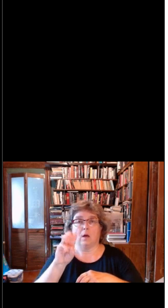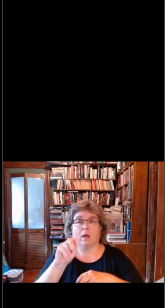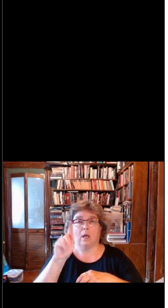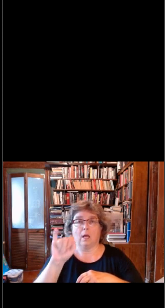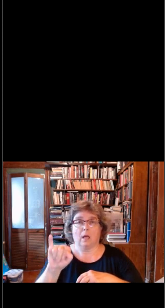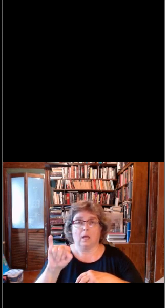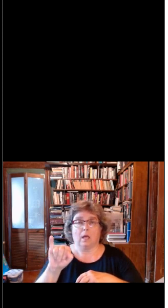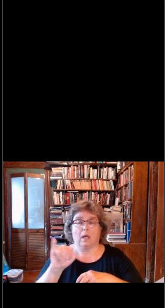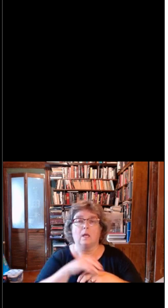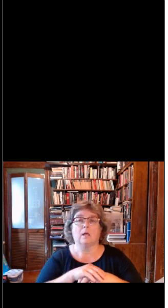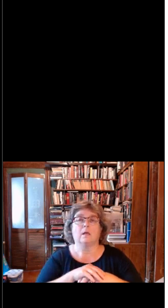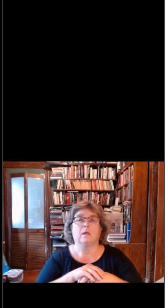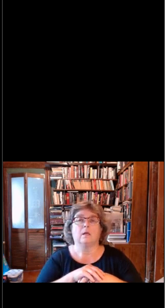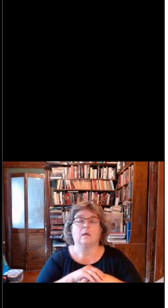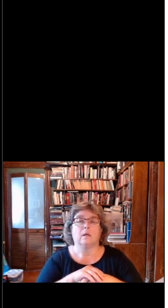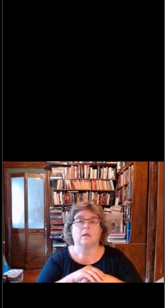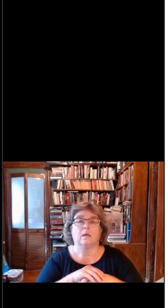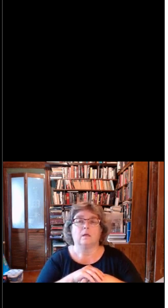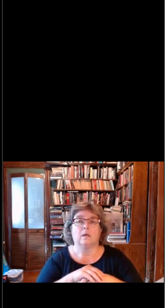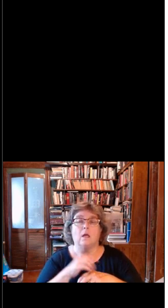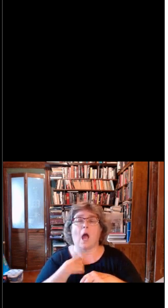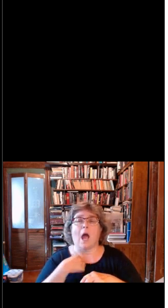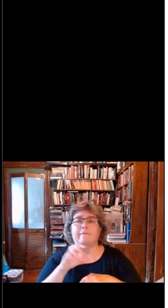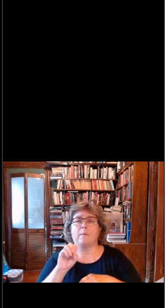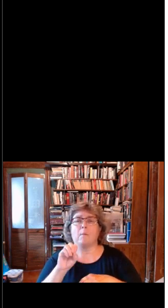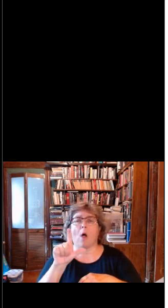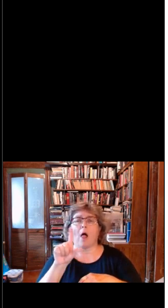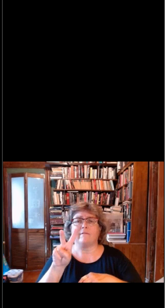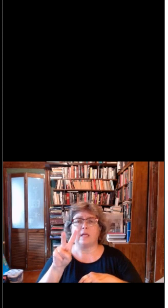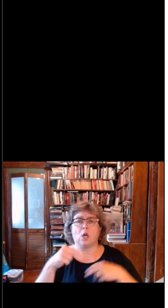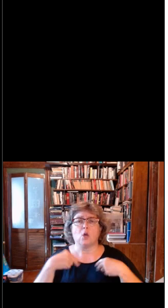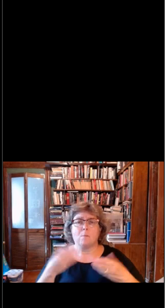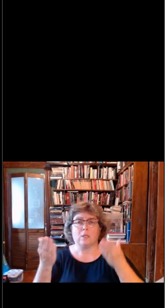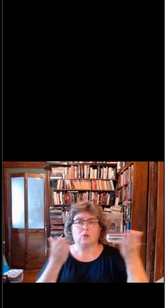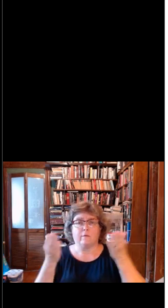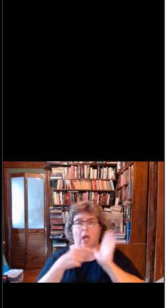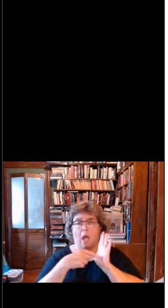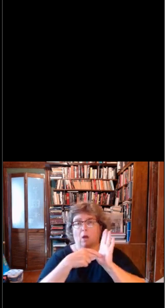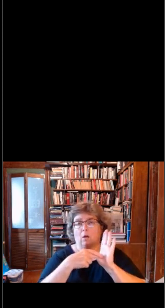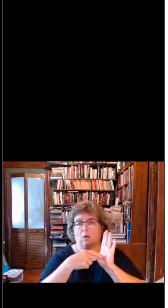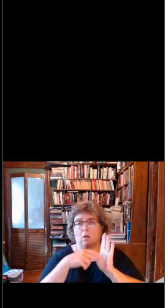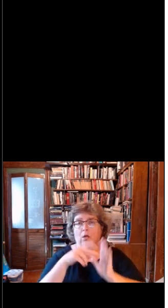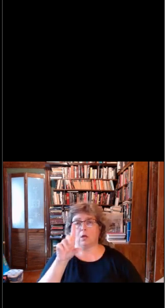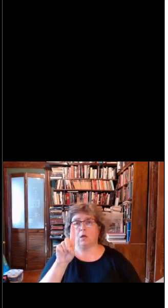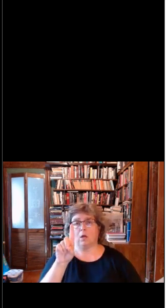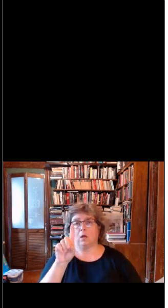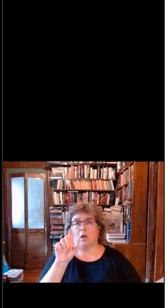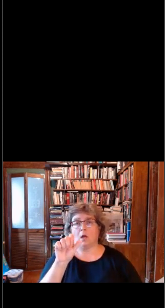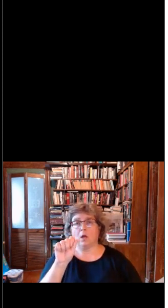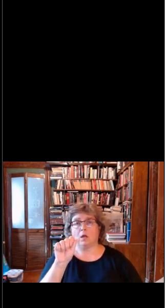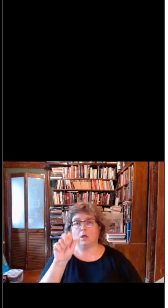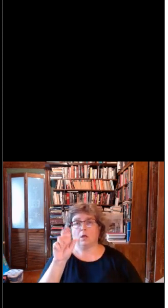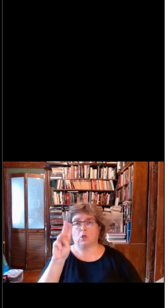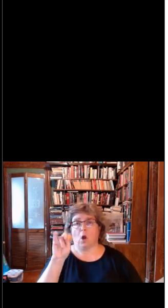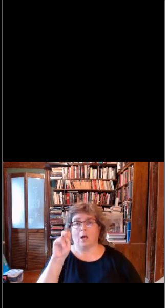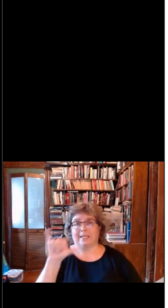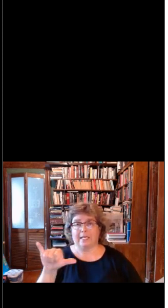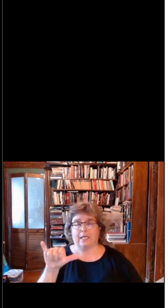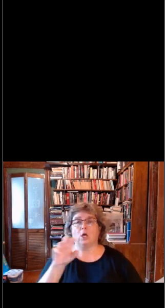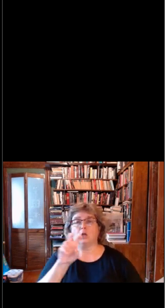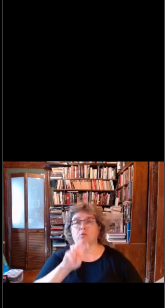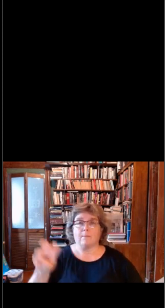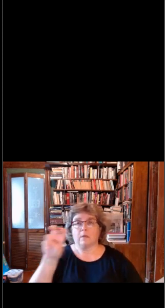Mahowski. I'm from OLV Human Services, and I represent the Donnie Transportation Committee. I'd like to thank